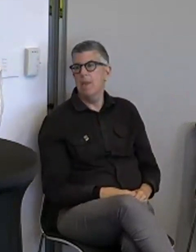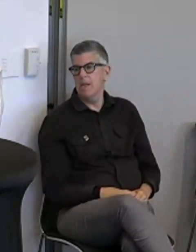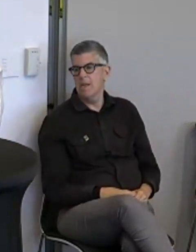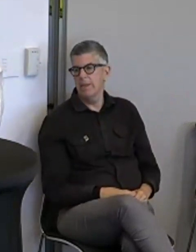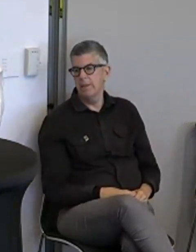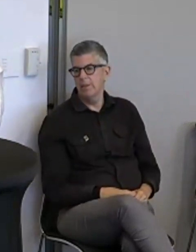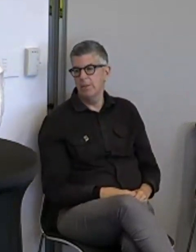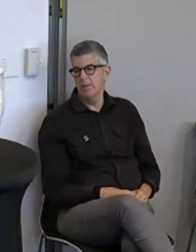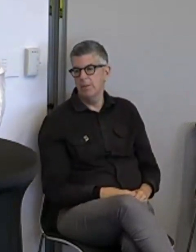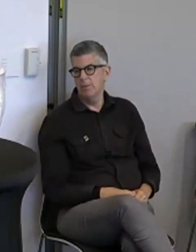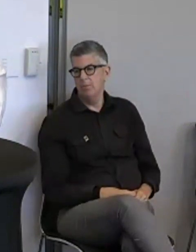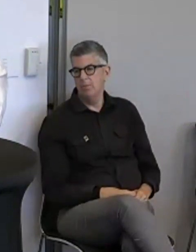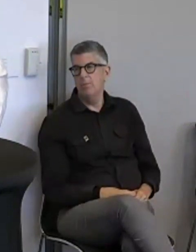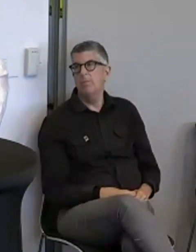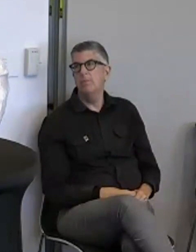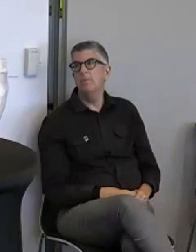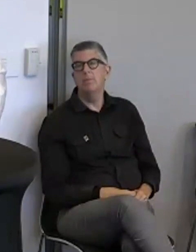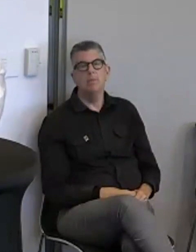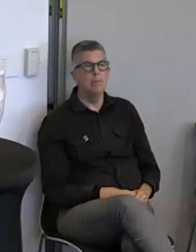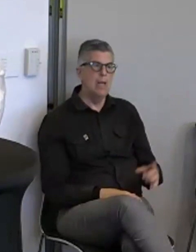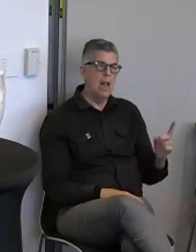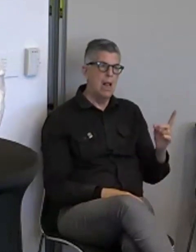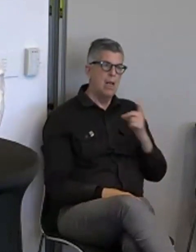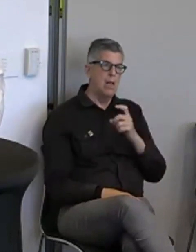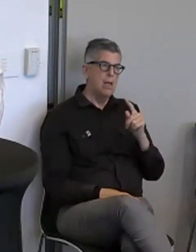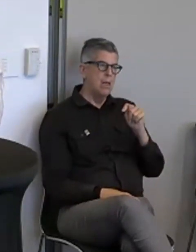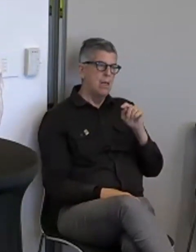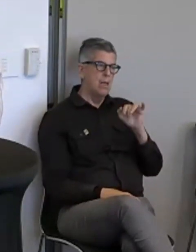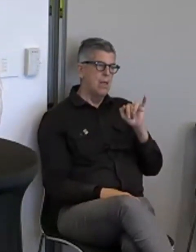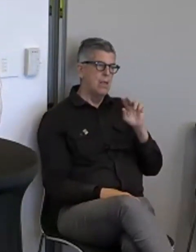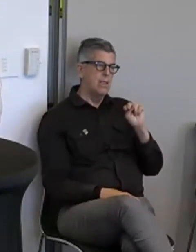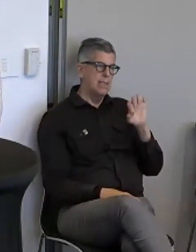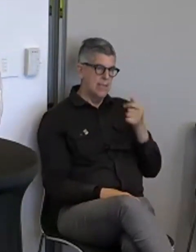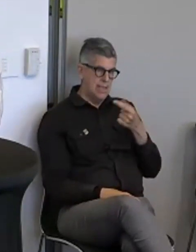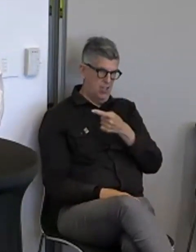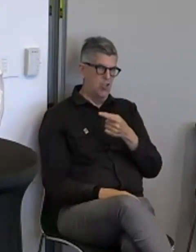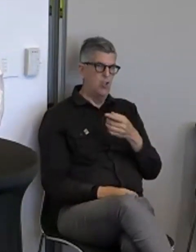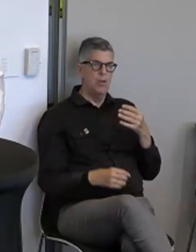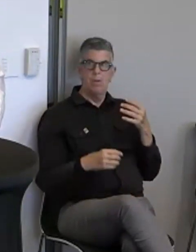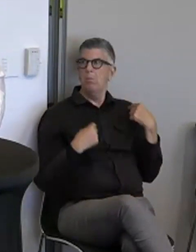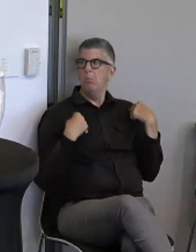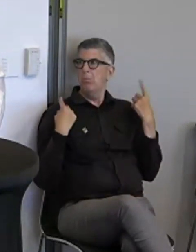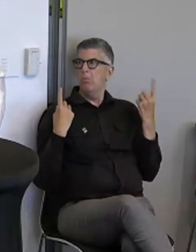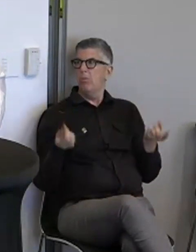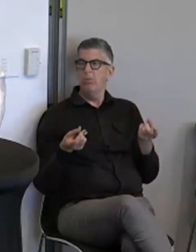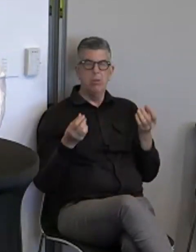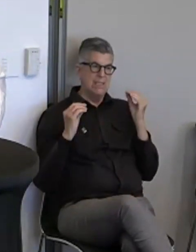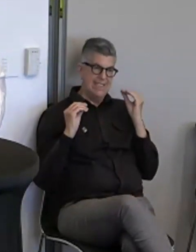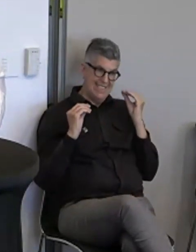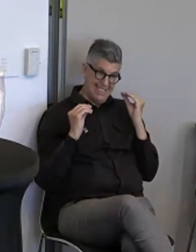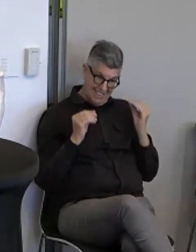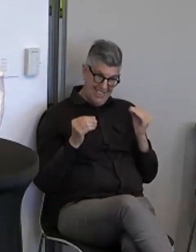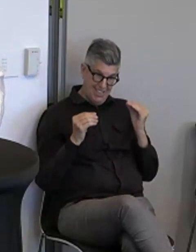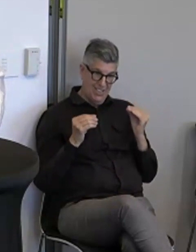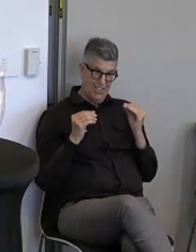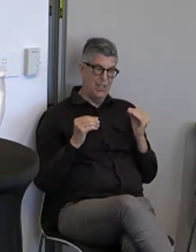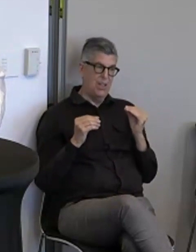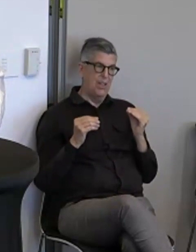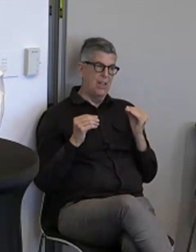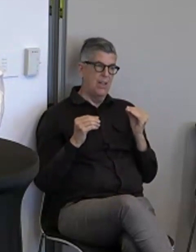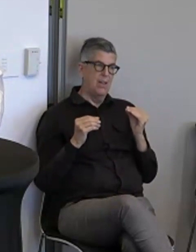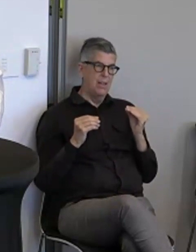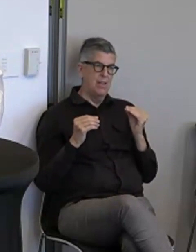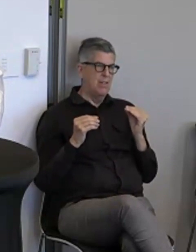I want to, so Ting, you have done a lot of teaching. You've got amazing experience with a